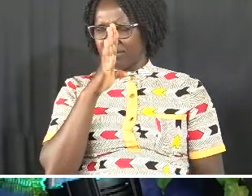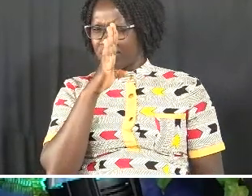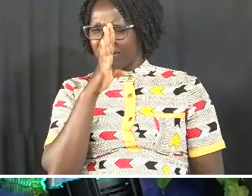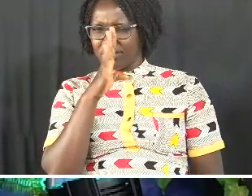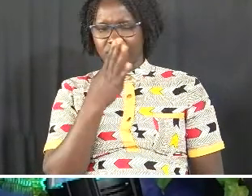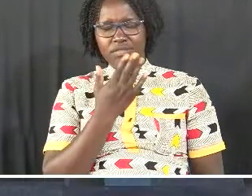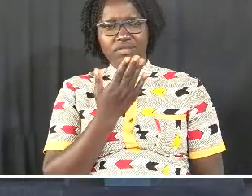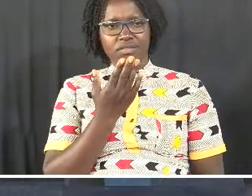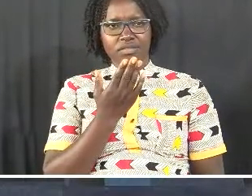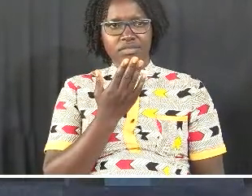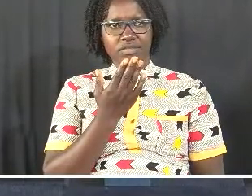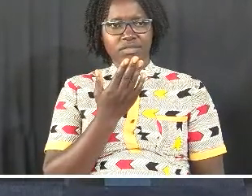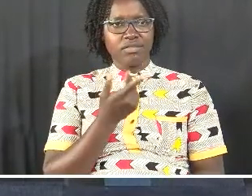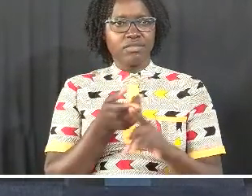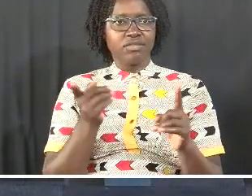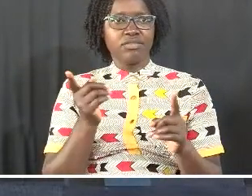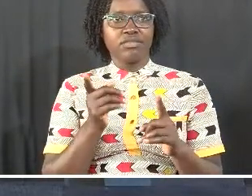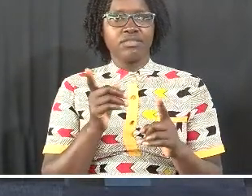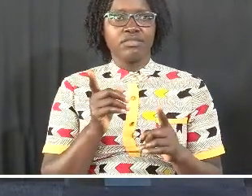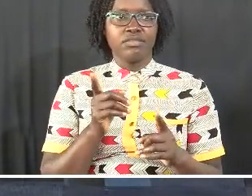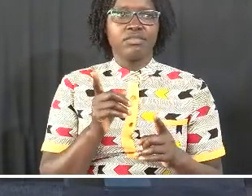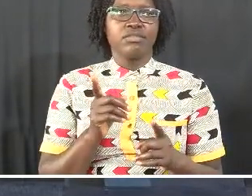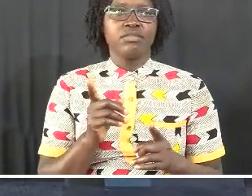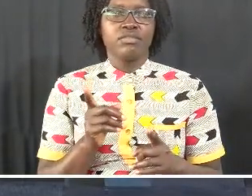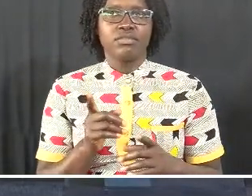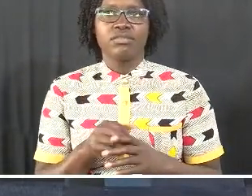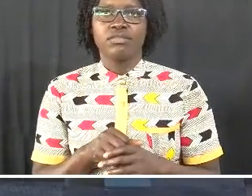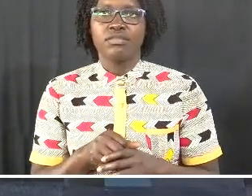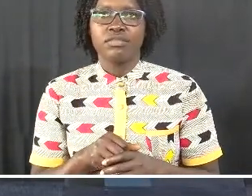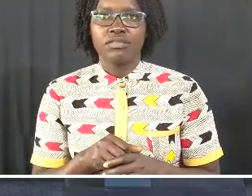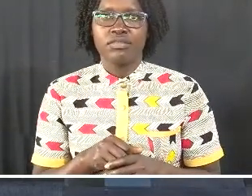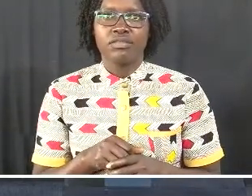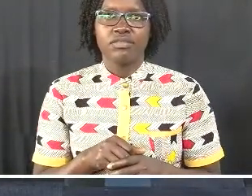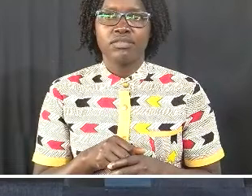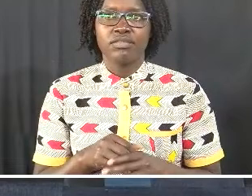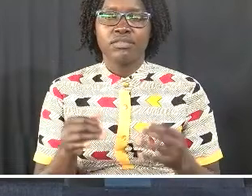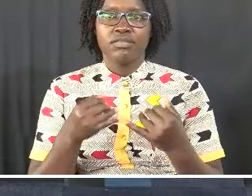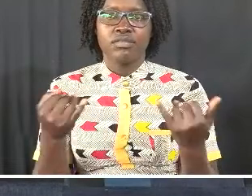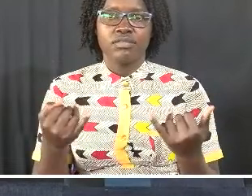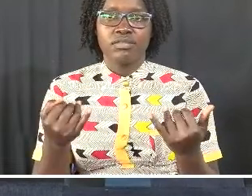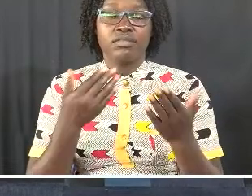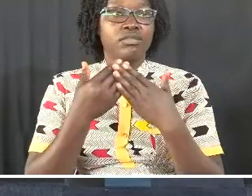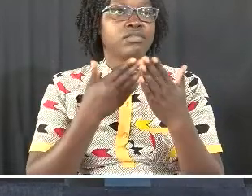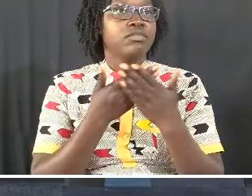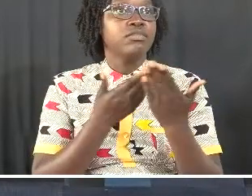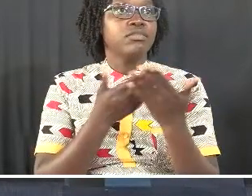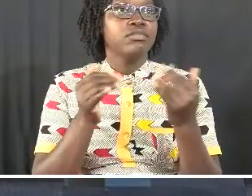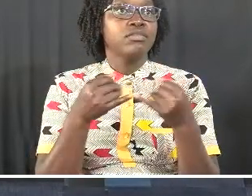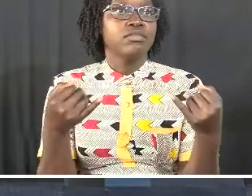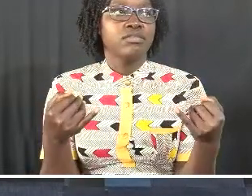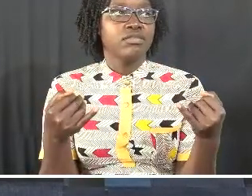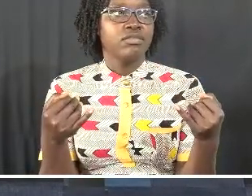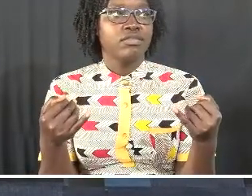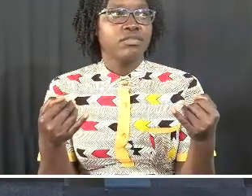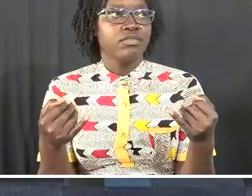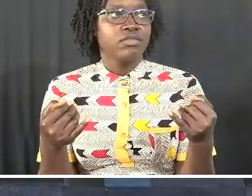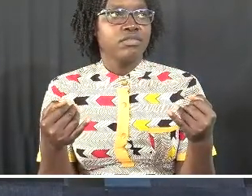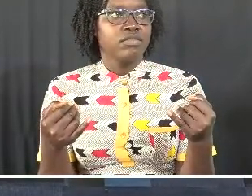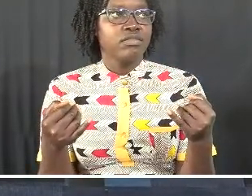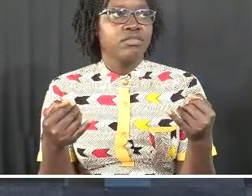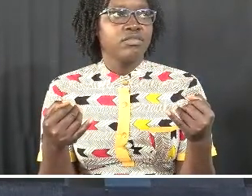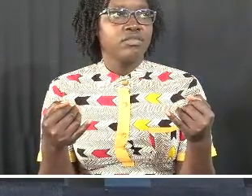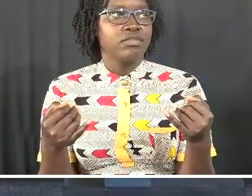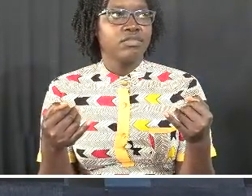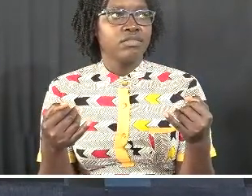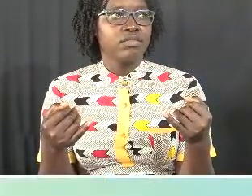I'm not very sure. But let me tell you a story. In that case, the online, I appreciate you who are online.